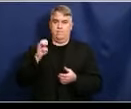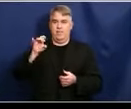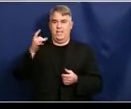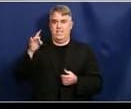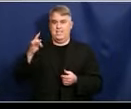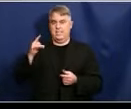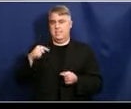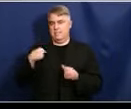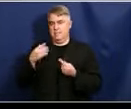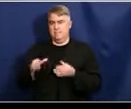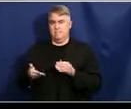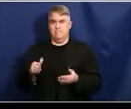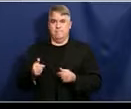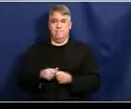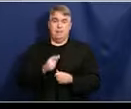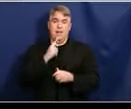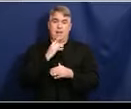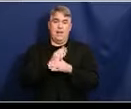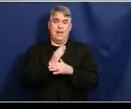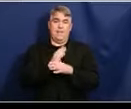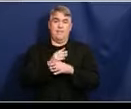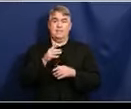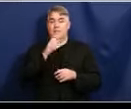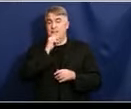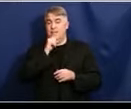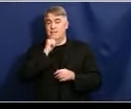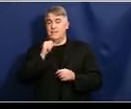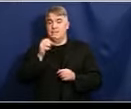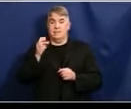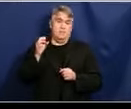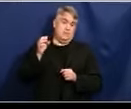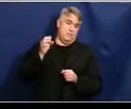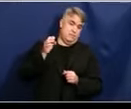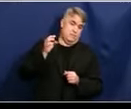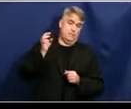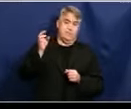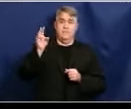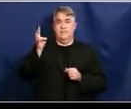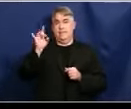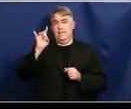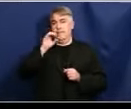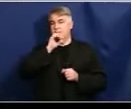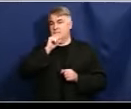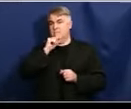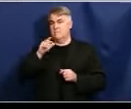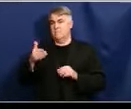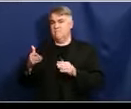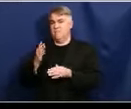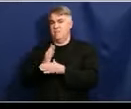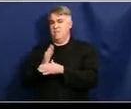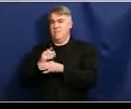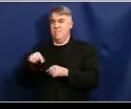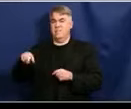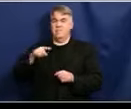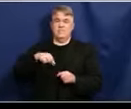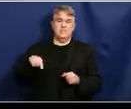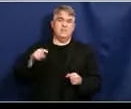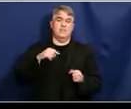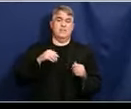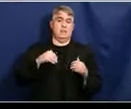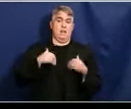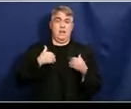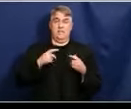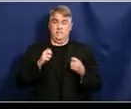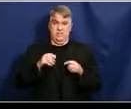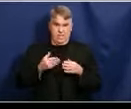78, and the age range for all of the deaths is 10 to 106 years of age.